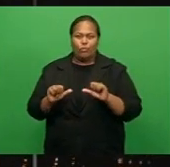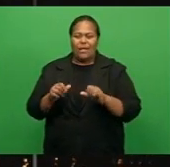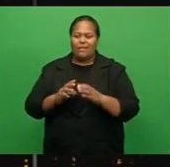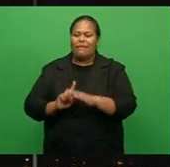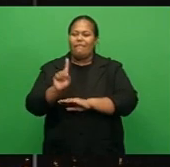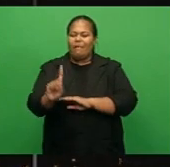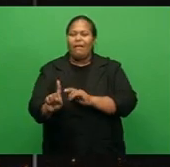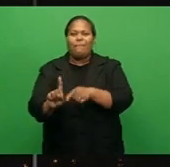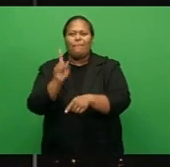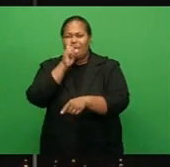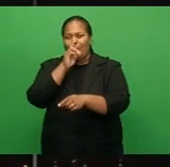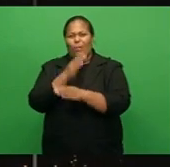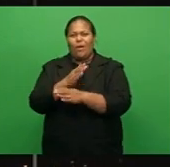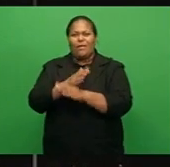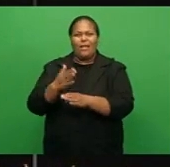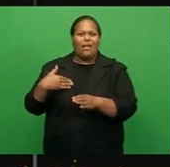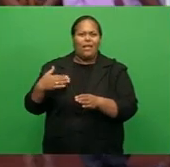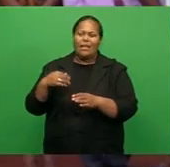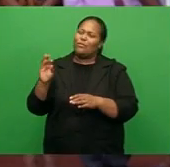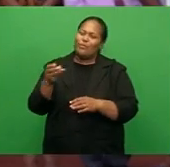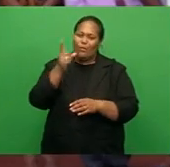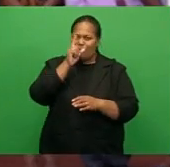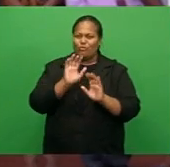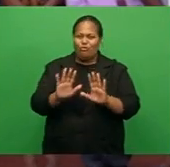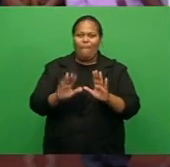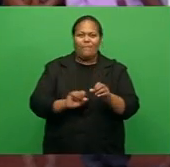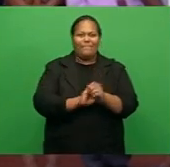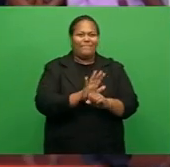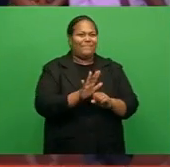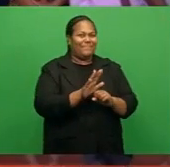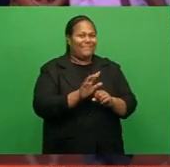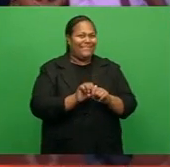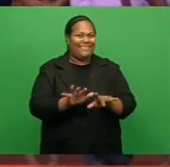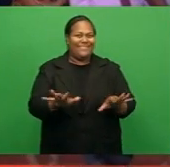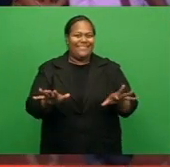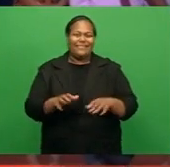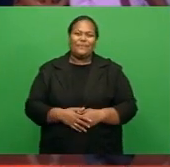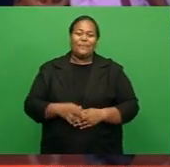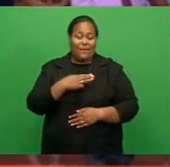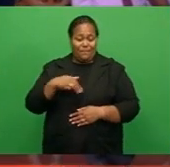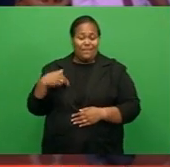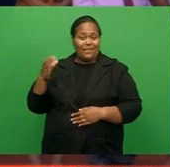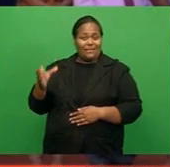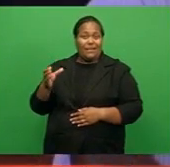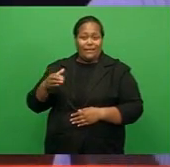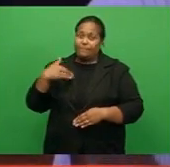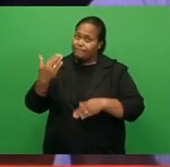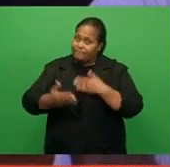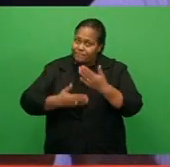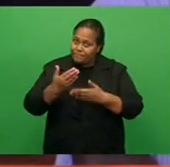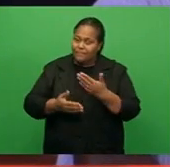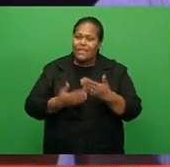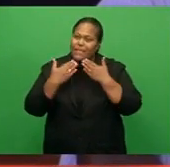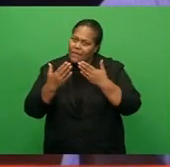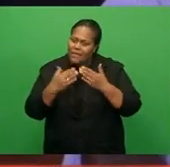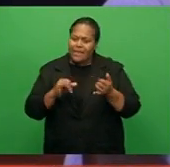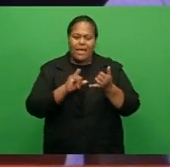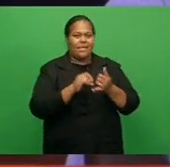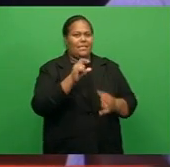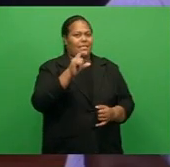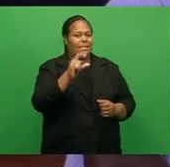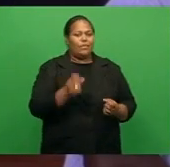of using the Civic Centre ground floor to stock supplies. The Health Minister says the supplies are critical in safeguarding the lives of frontline workers